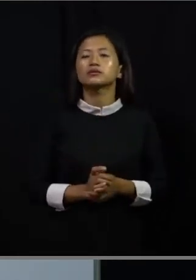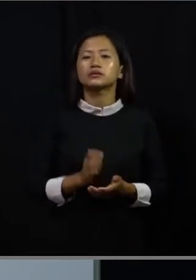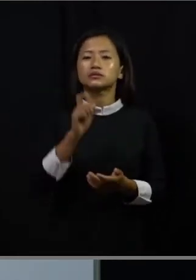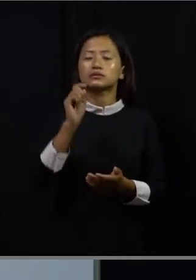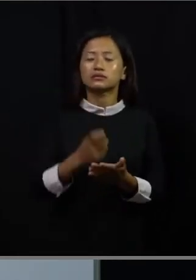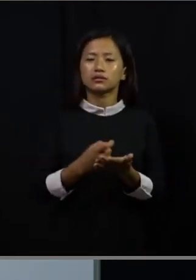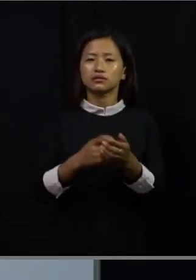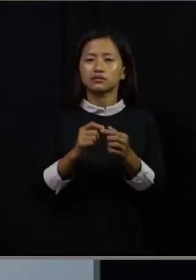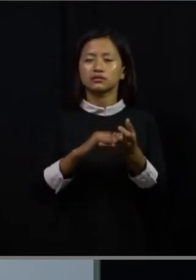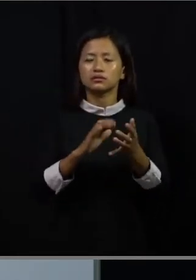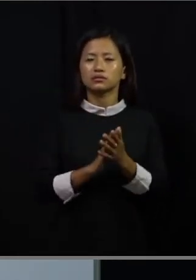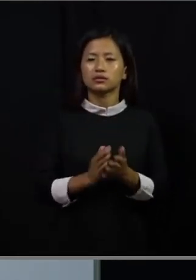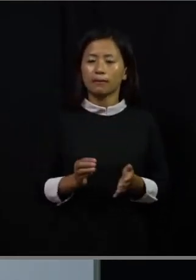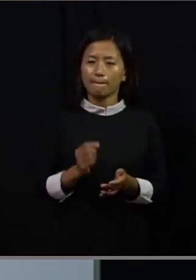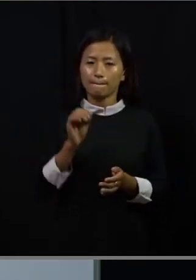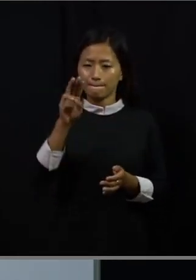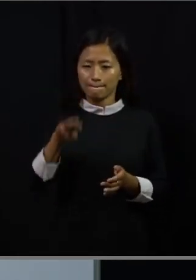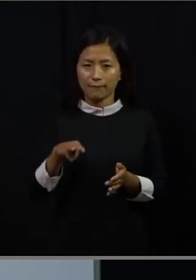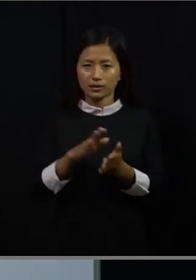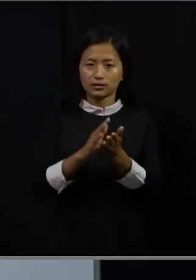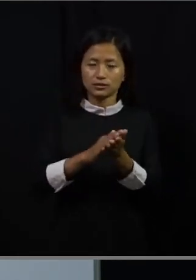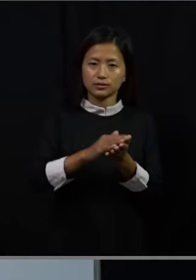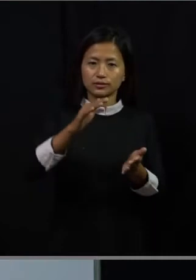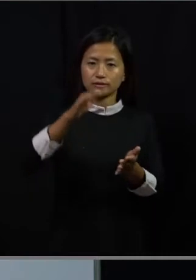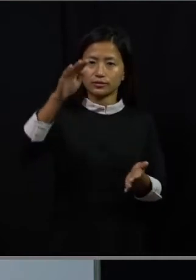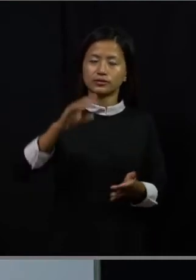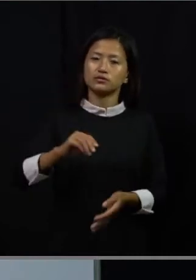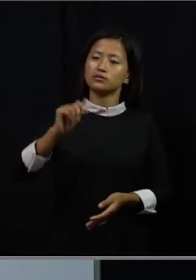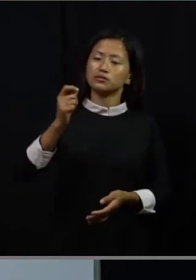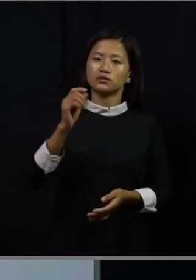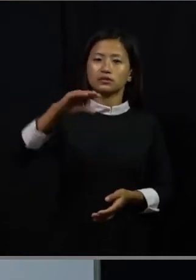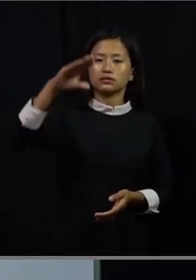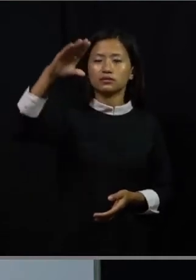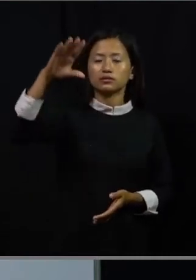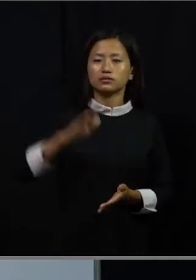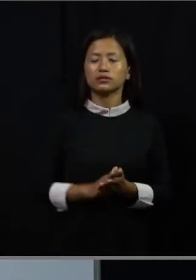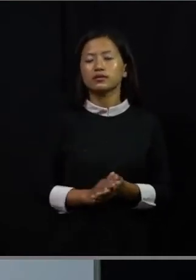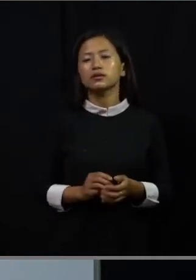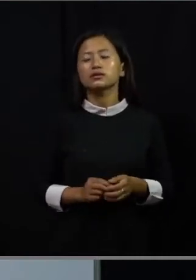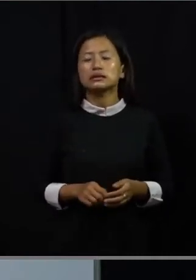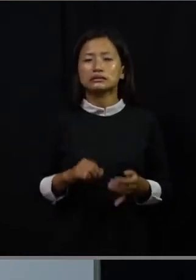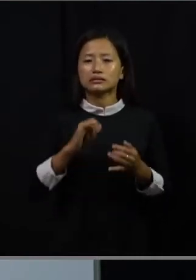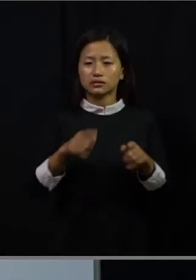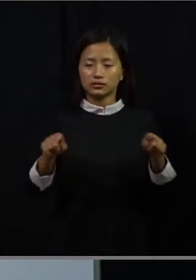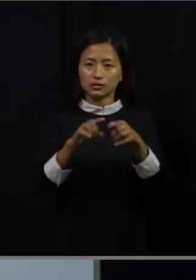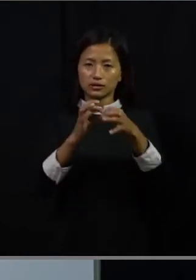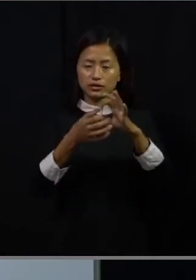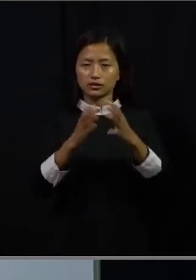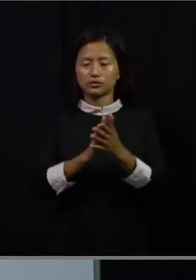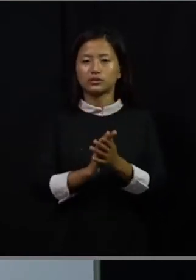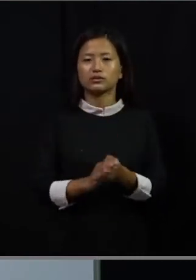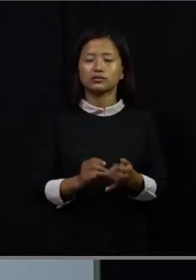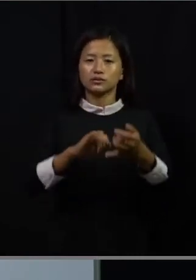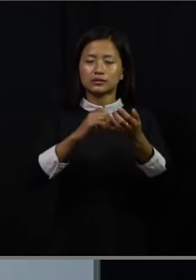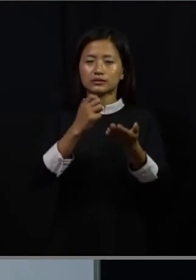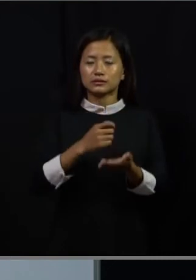reason why it might increase in the price, right? So that kind of relationship between demand and supply, and also when